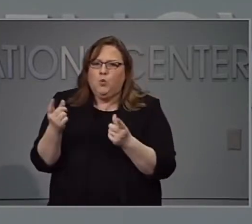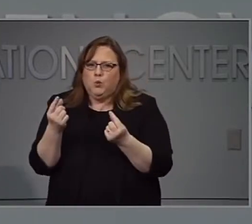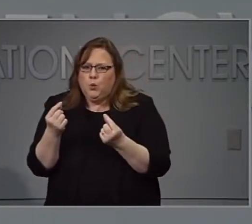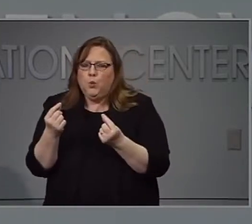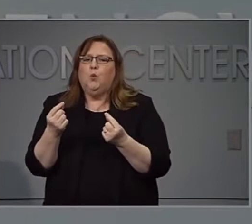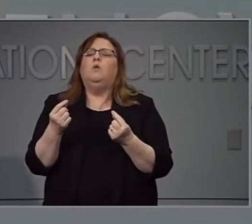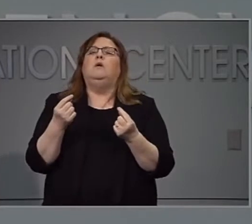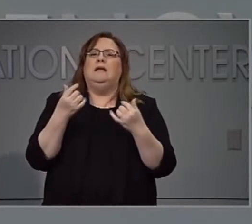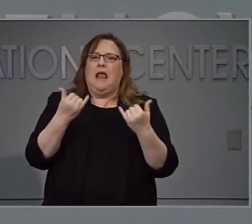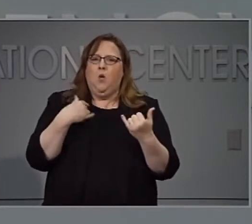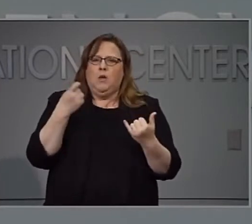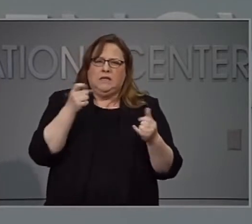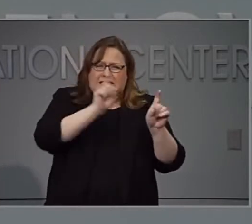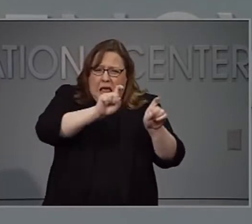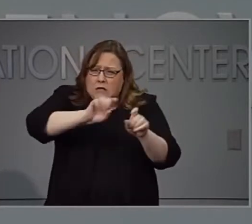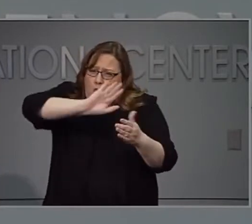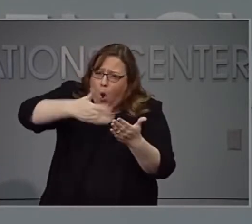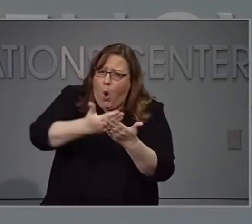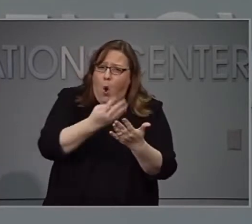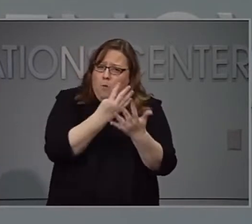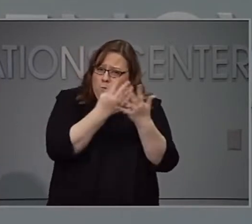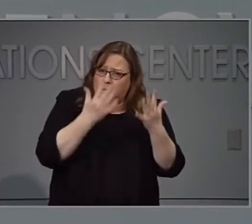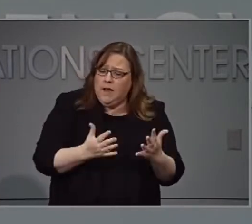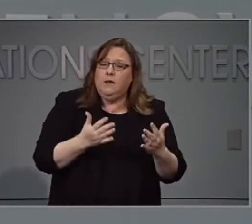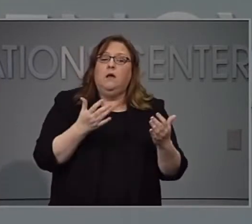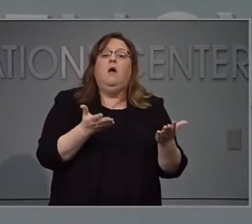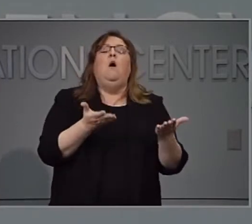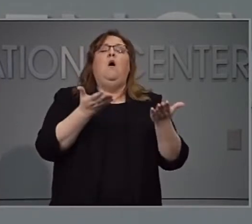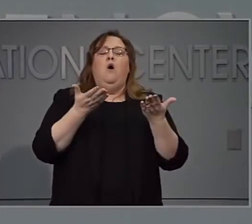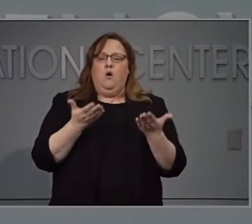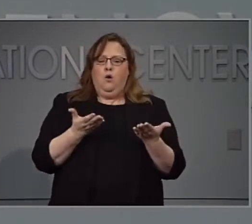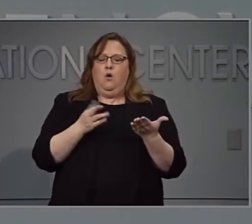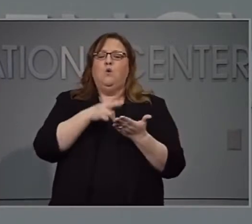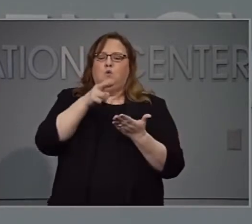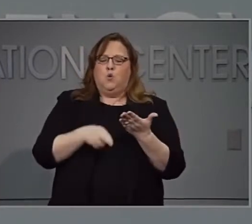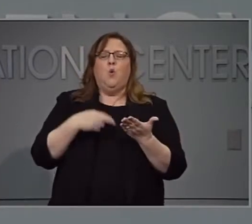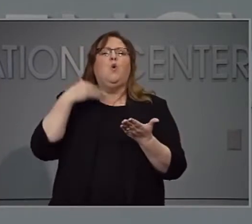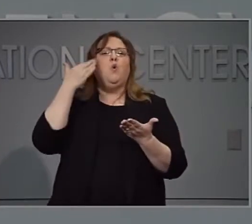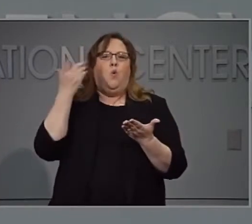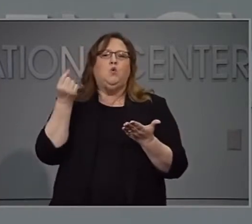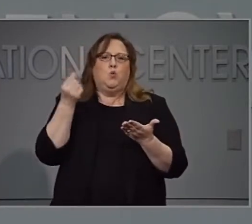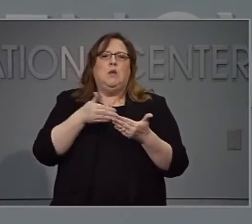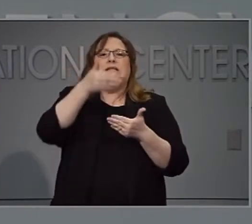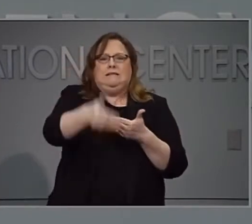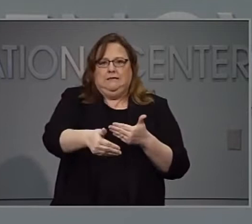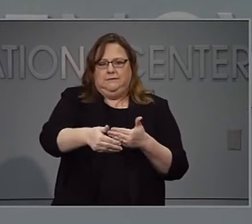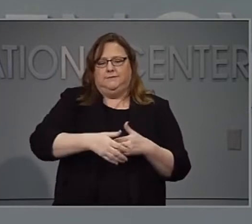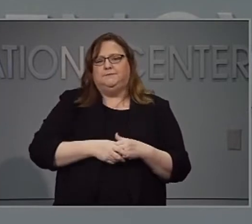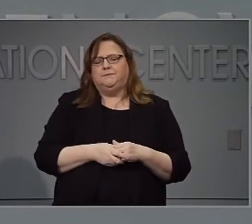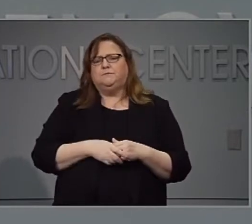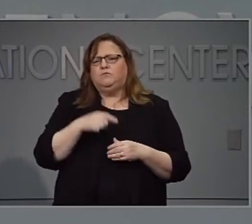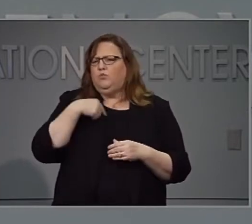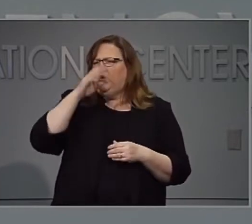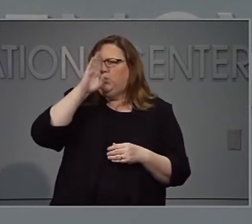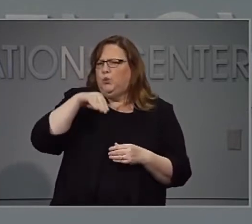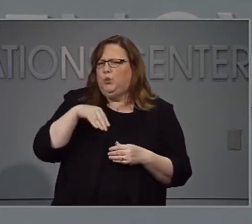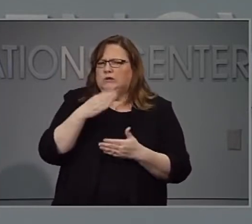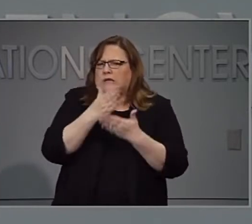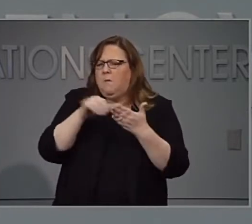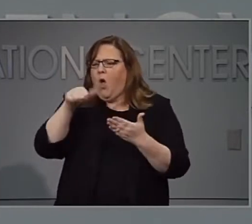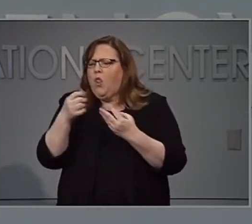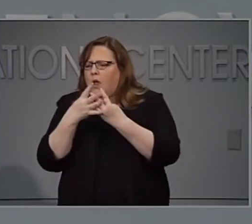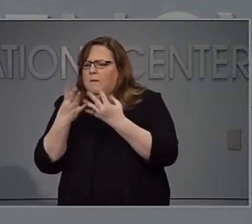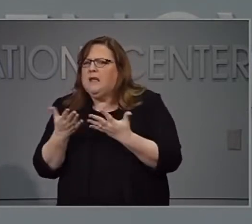is necessary to stop the spread. We knew that there was a risk that others were positive but not showing